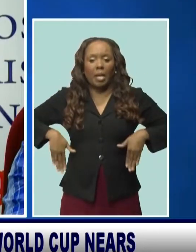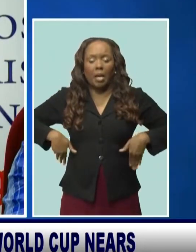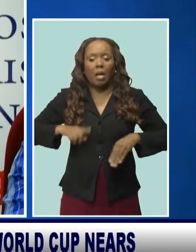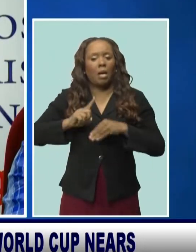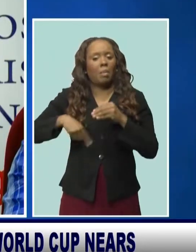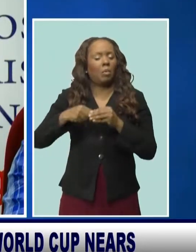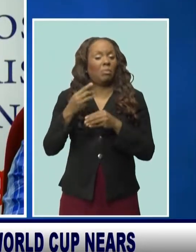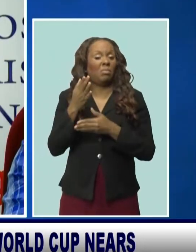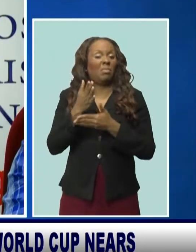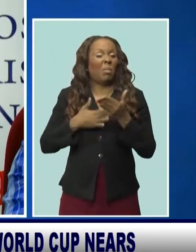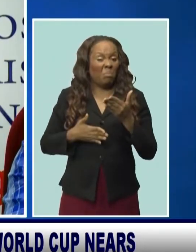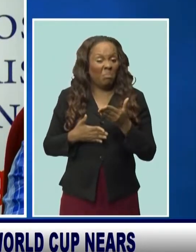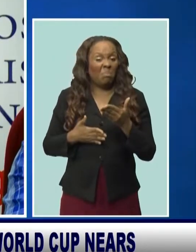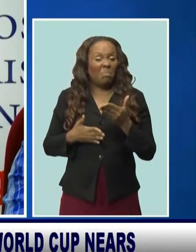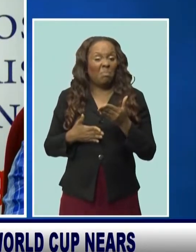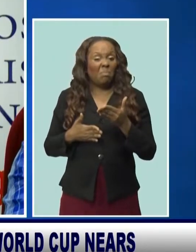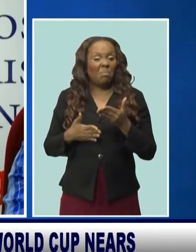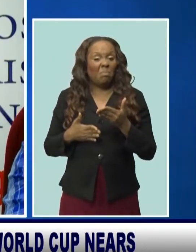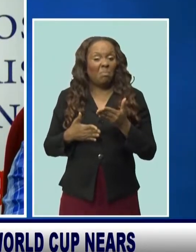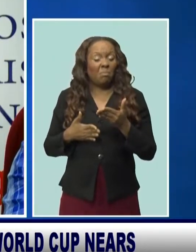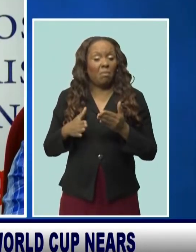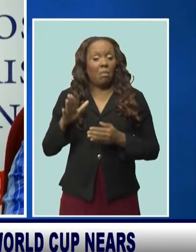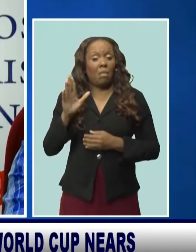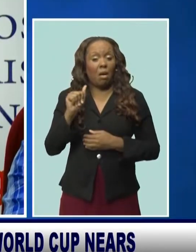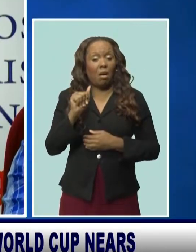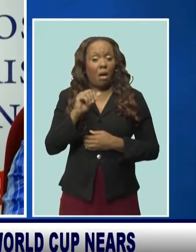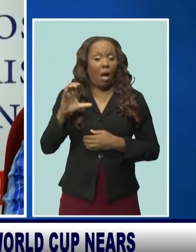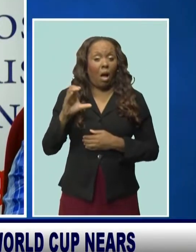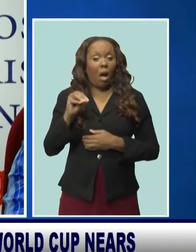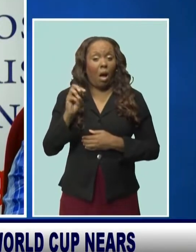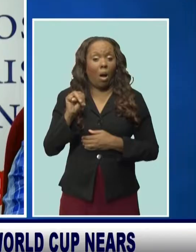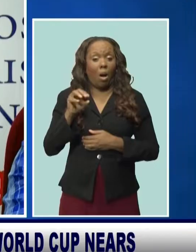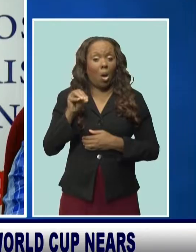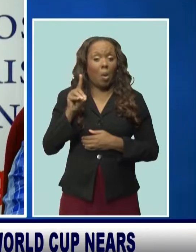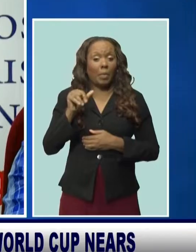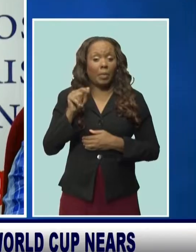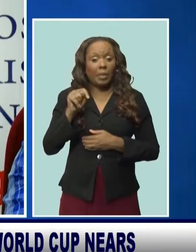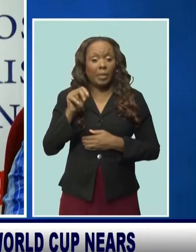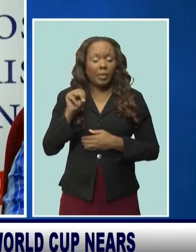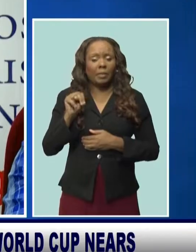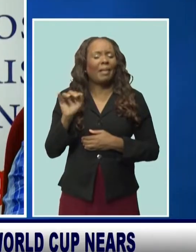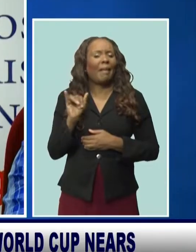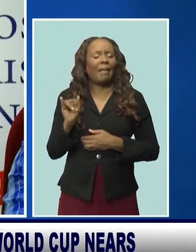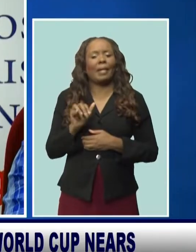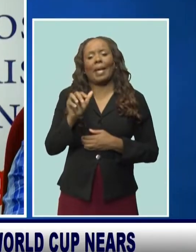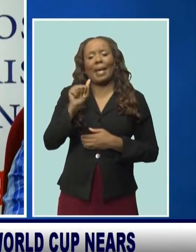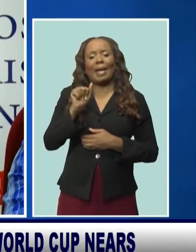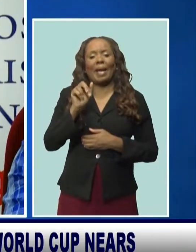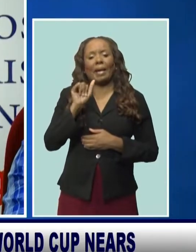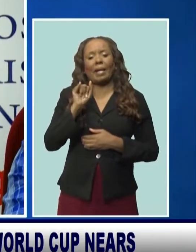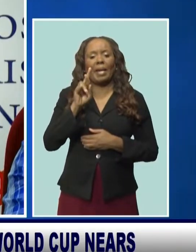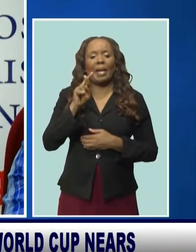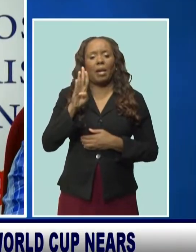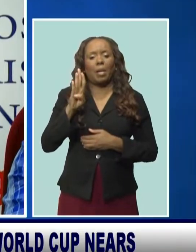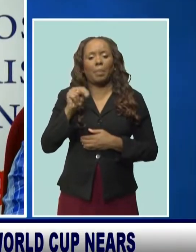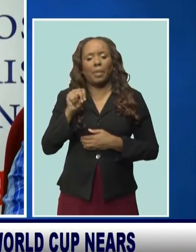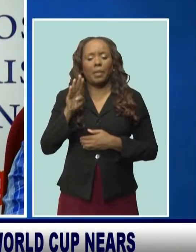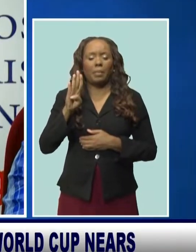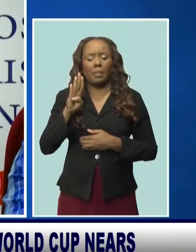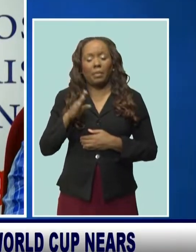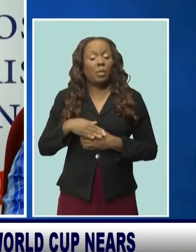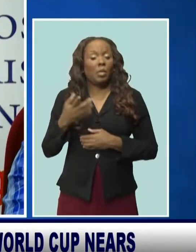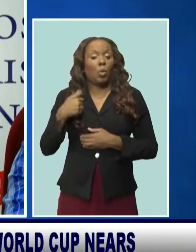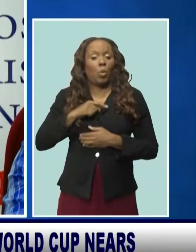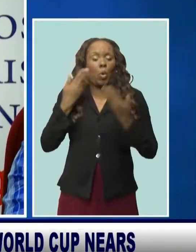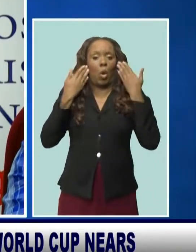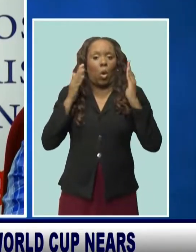very possible that the Airbnb and villa segment, which represent, as you may know, a significant portion of our room stock, are seeing the greater benefit of this